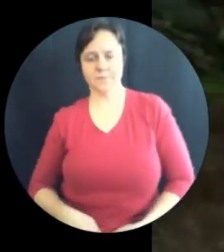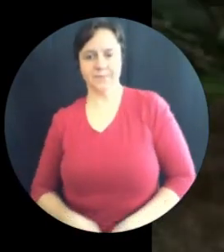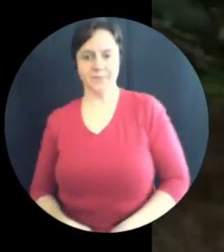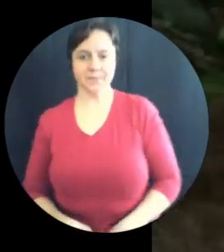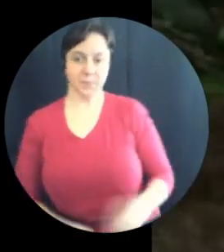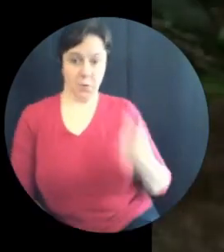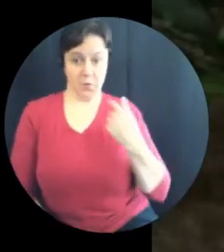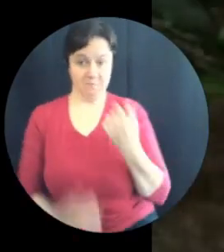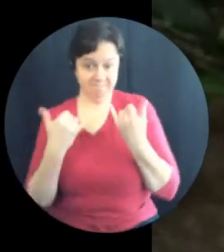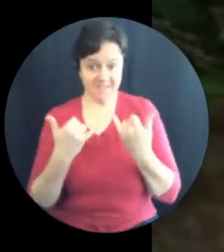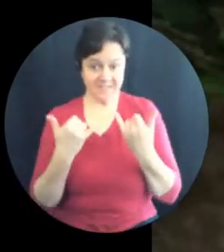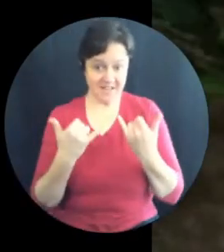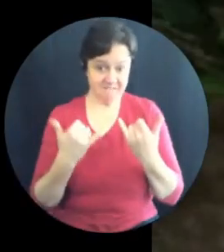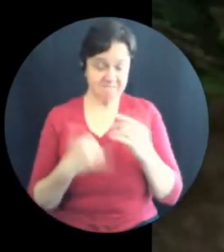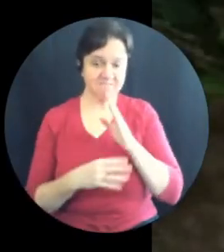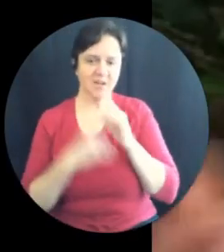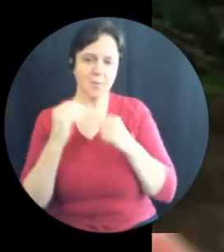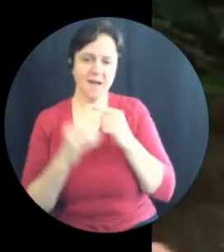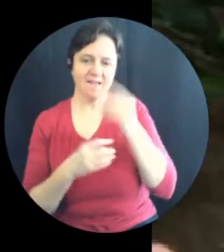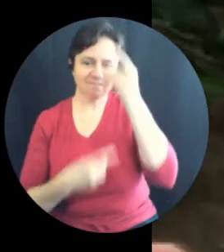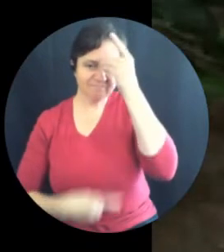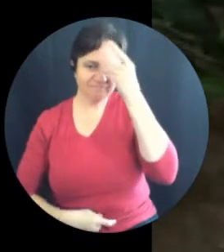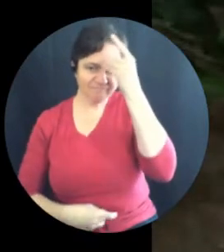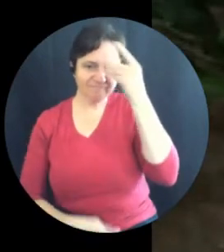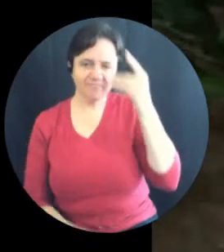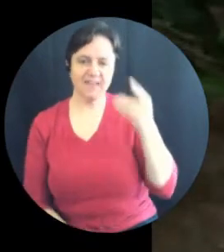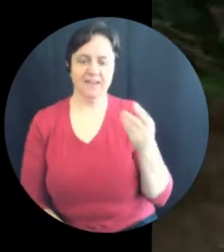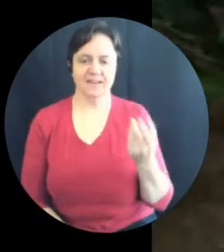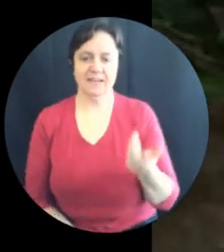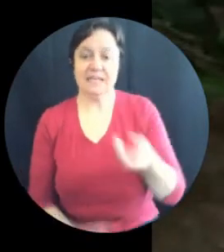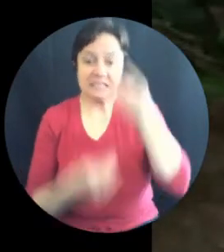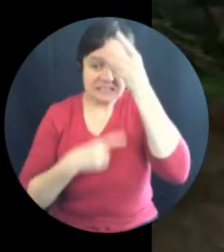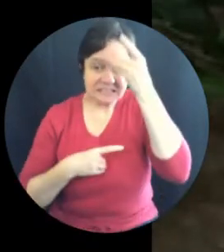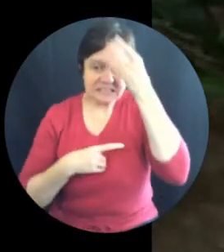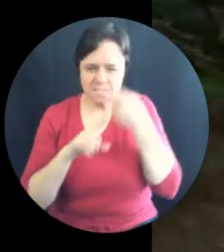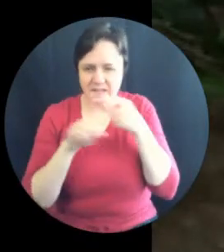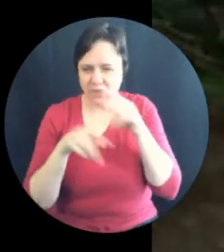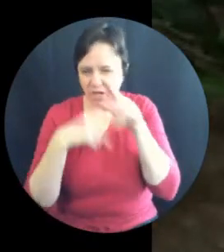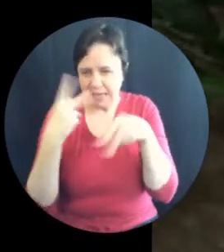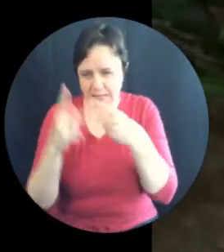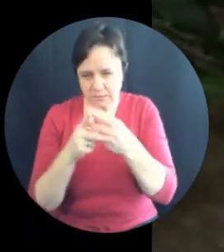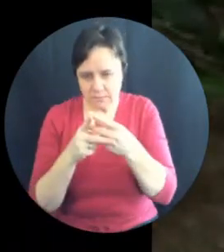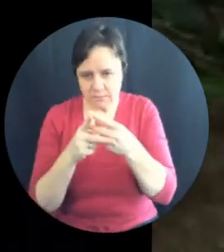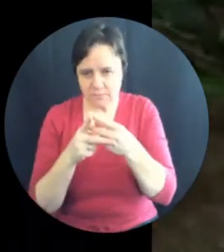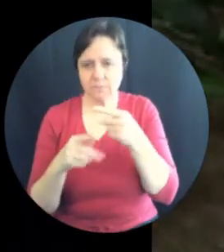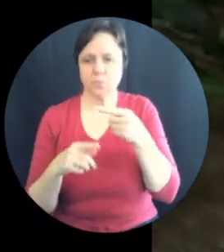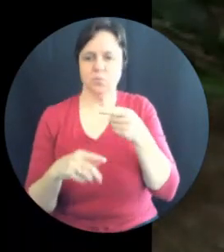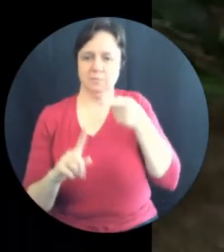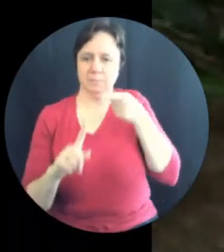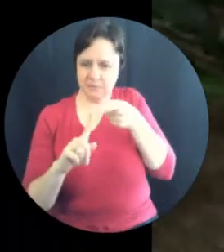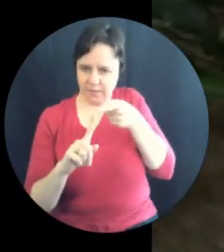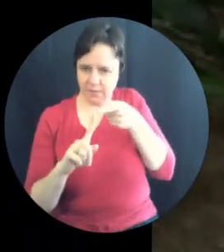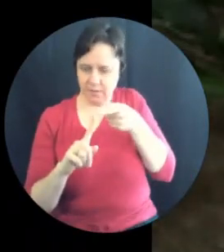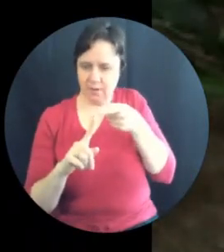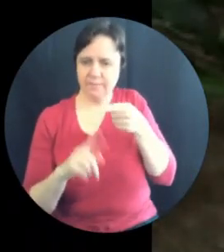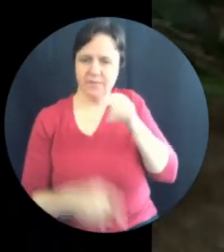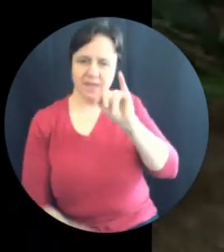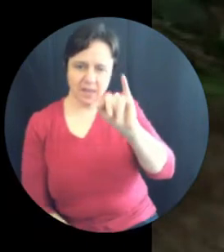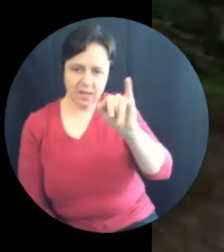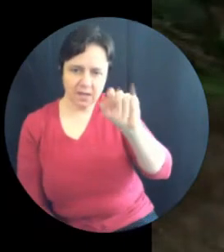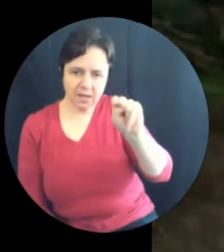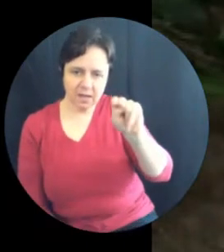We're going to talk about disease. And there's different kinds of disease, but we're going to talk about something called an infectious disease and how not